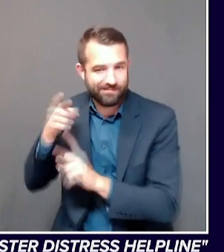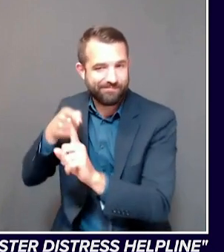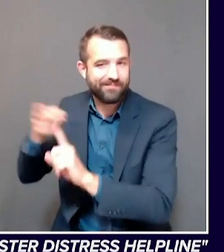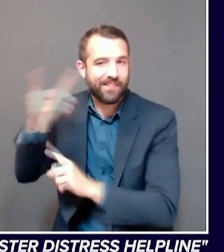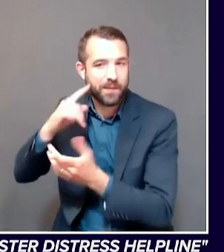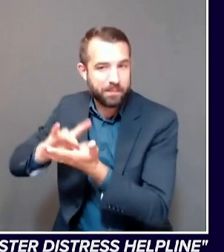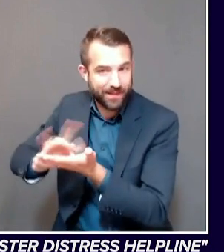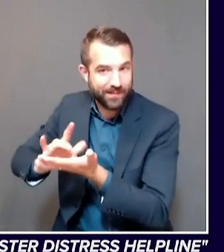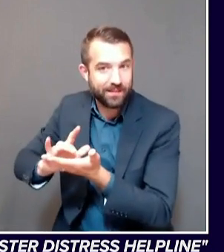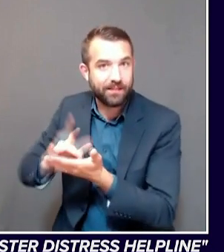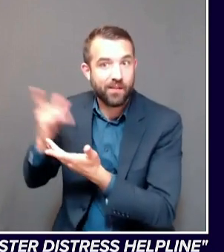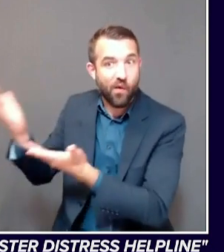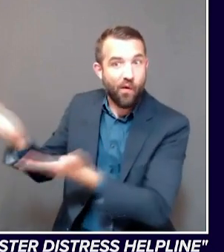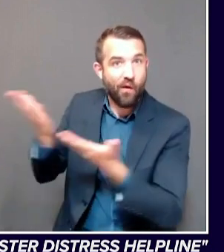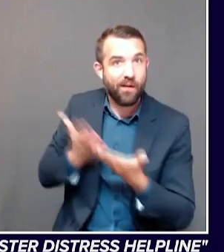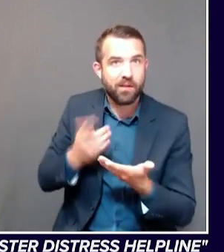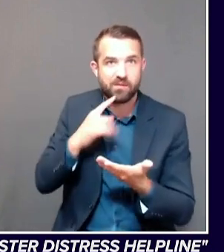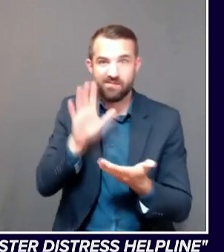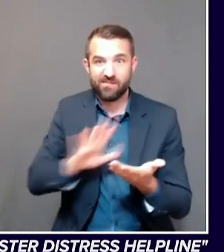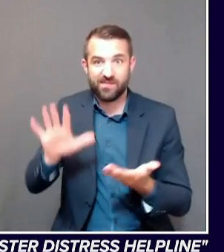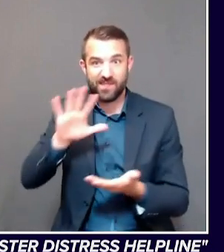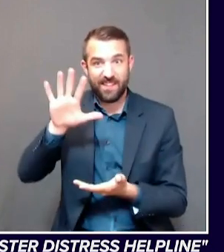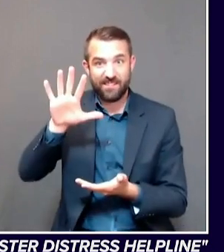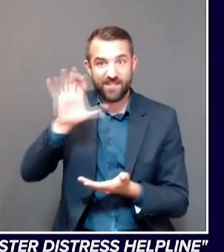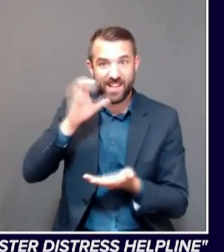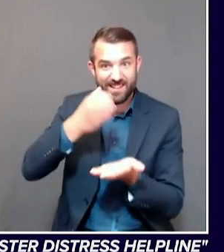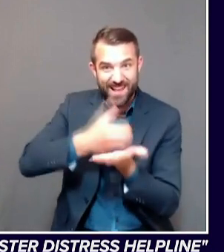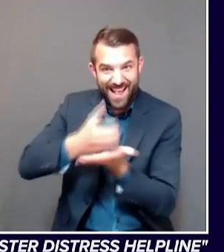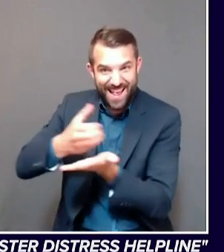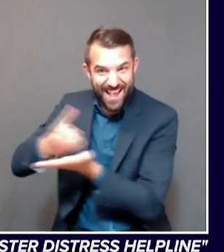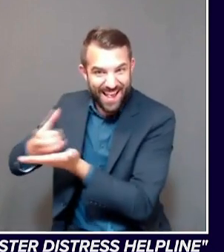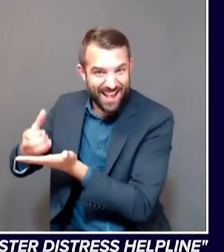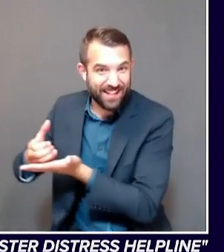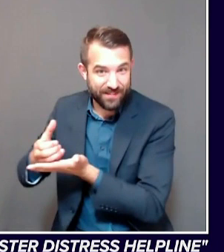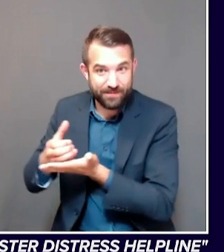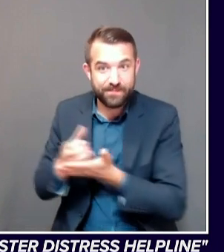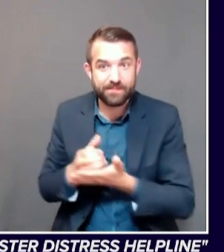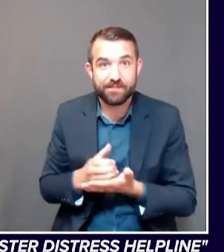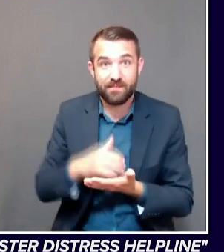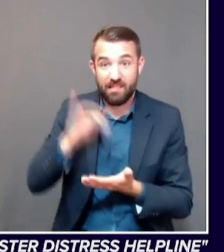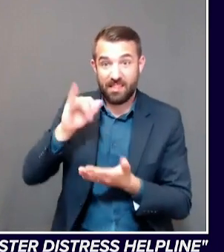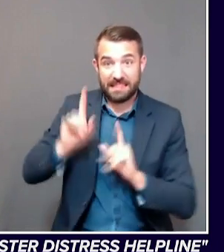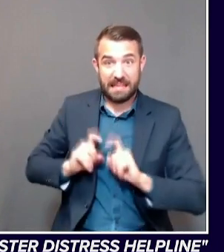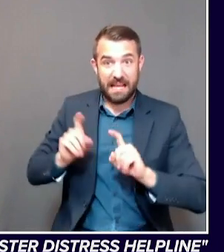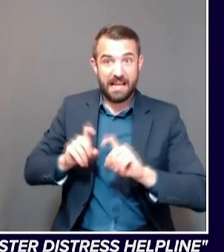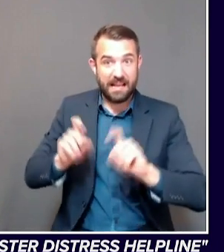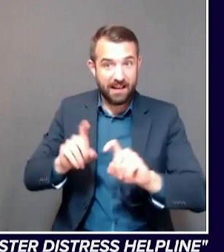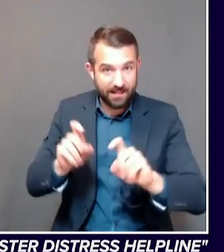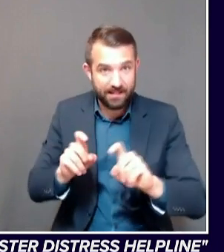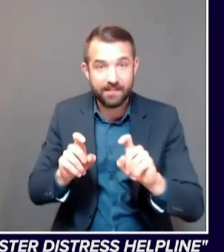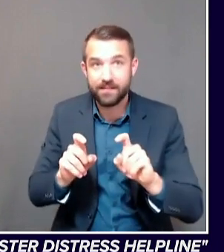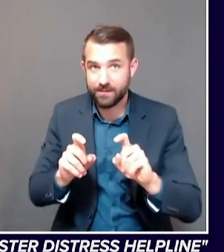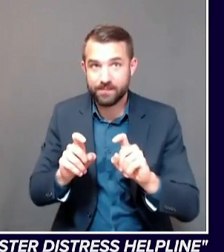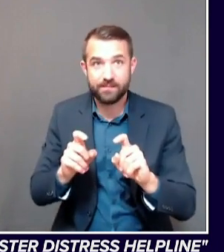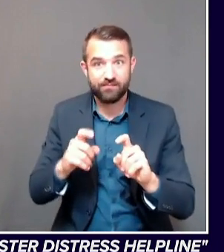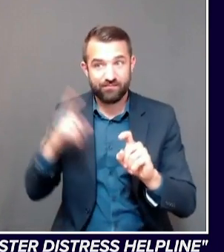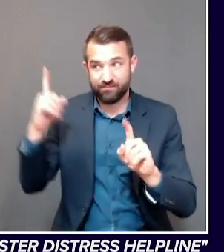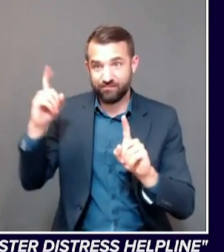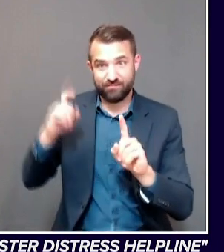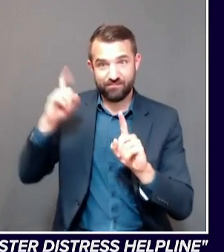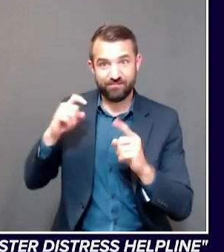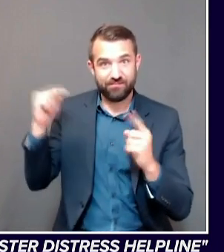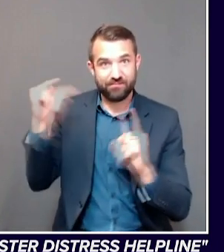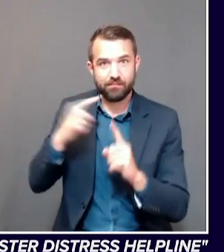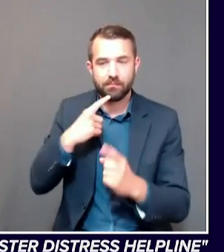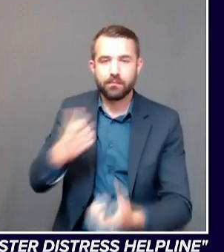roughly 500 bottles of this solution. The provision, this generous donation, manufacture,